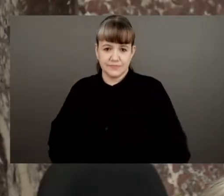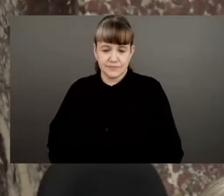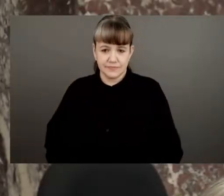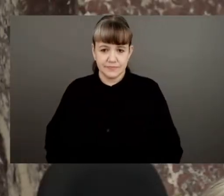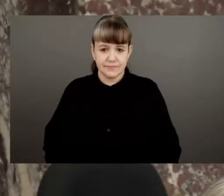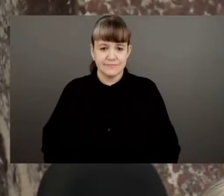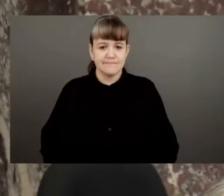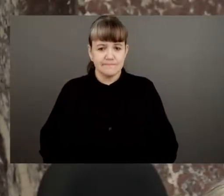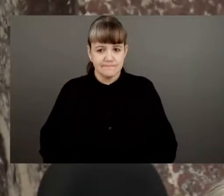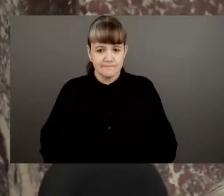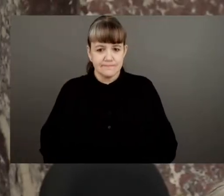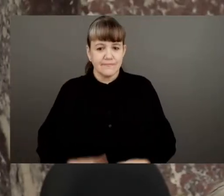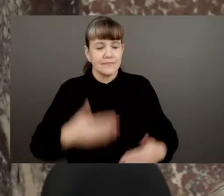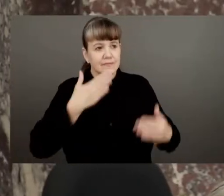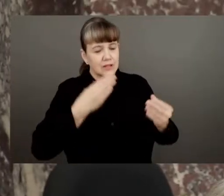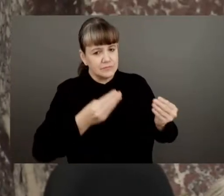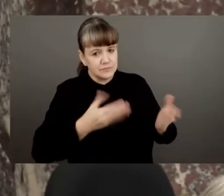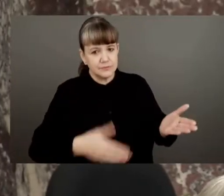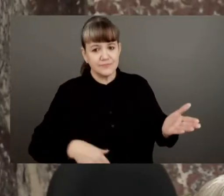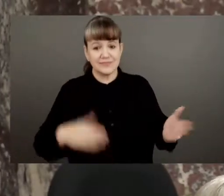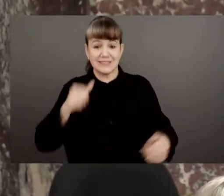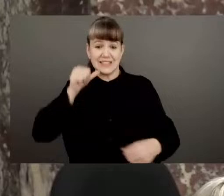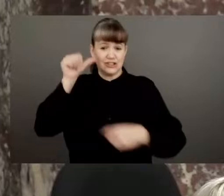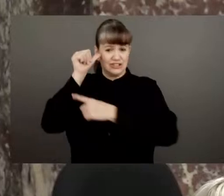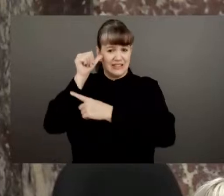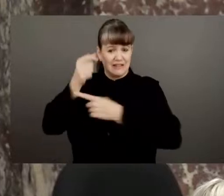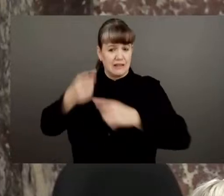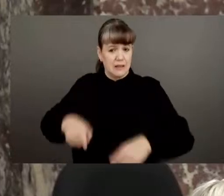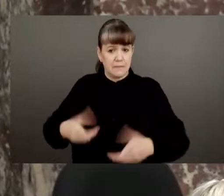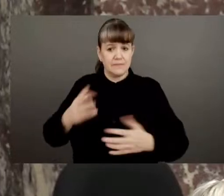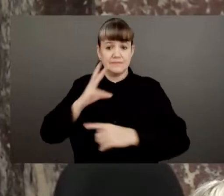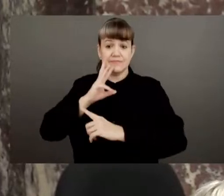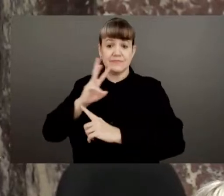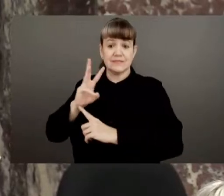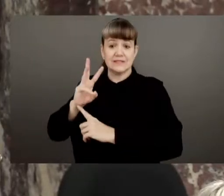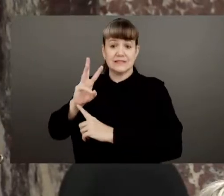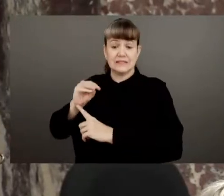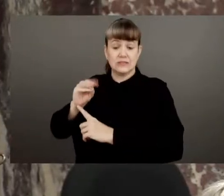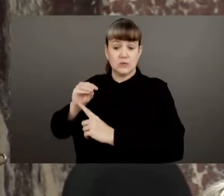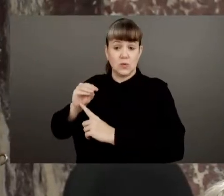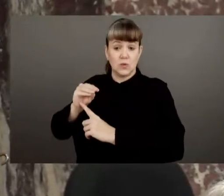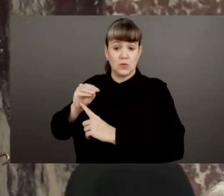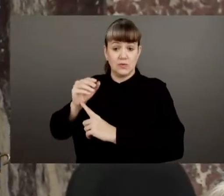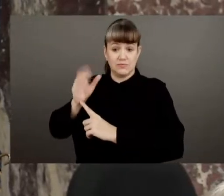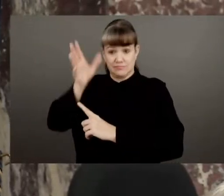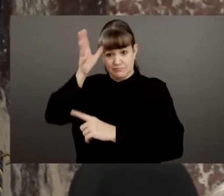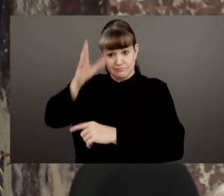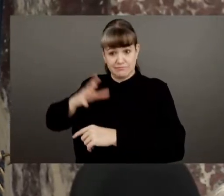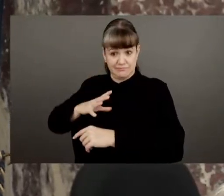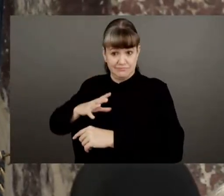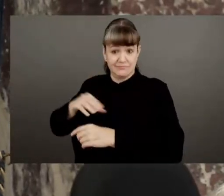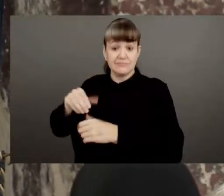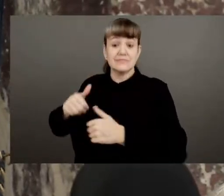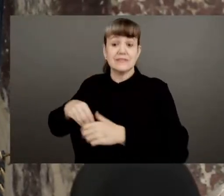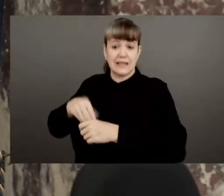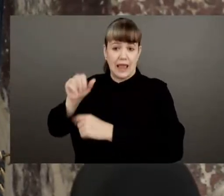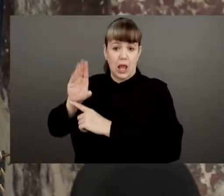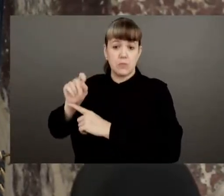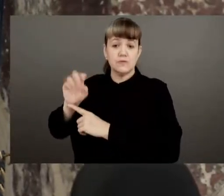father, businessman, and respected leader was gunned down in broad daylight while he was getting into his truck.